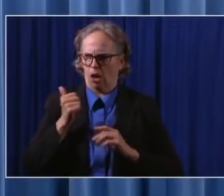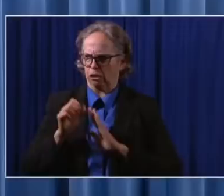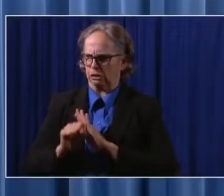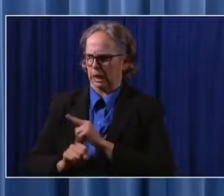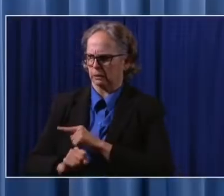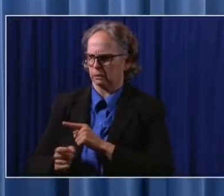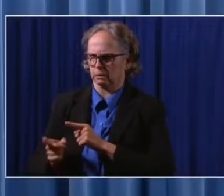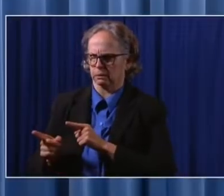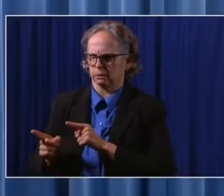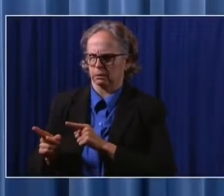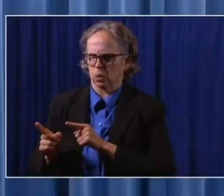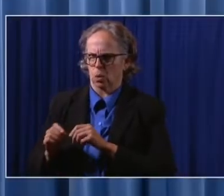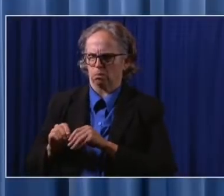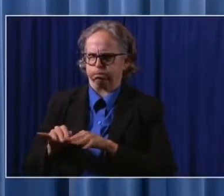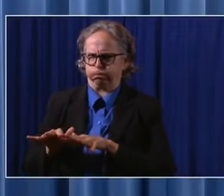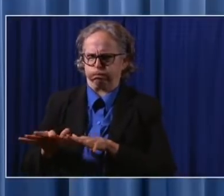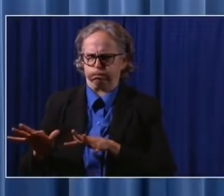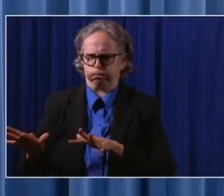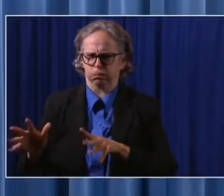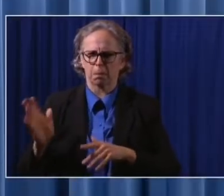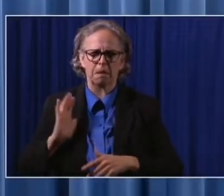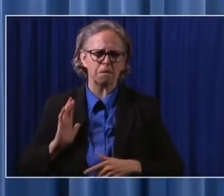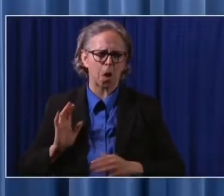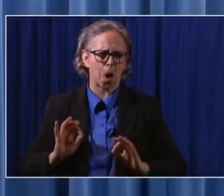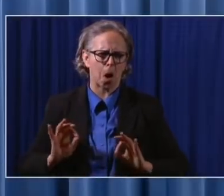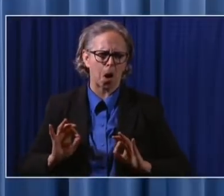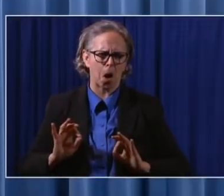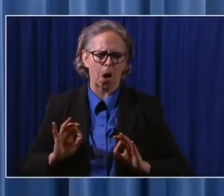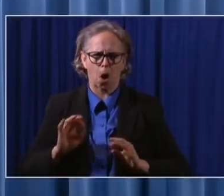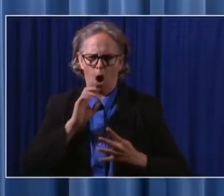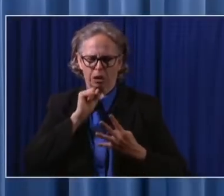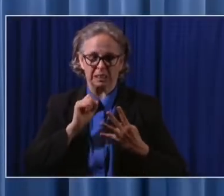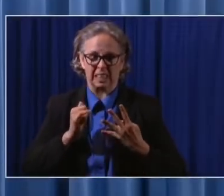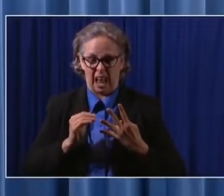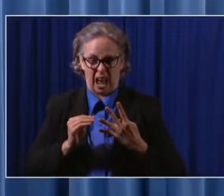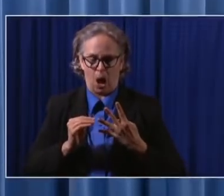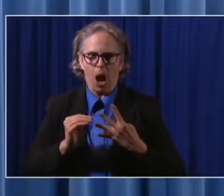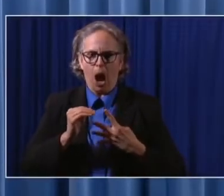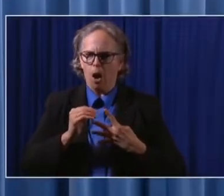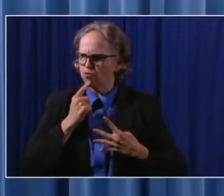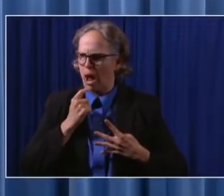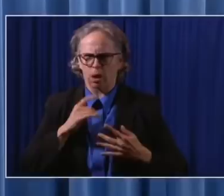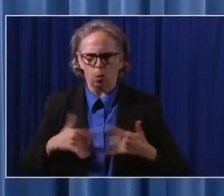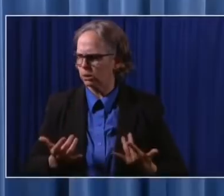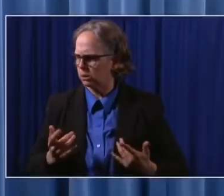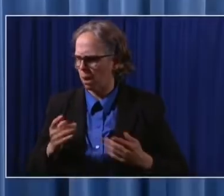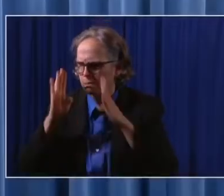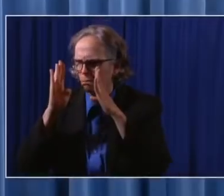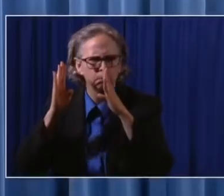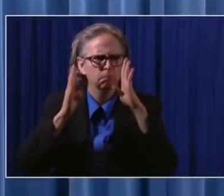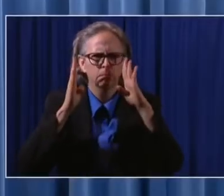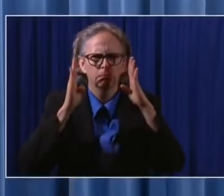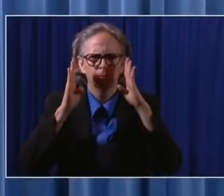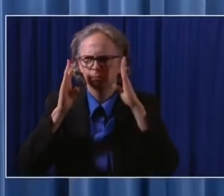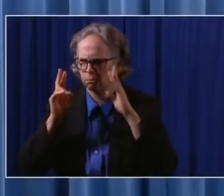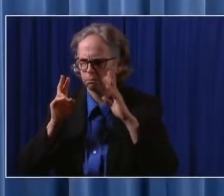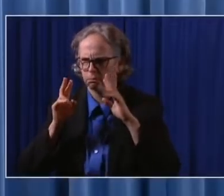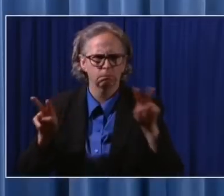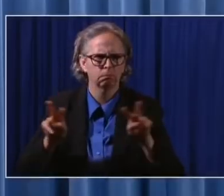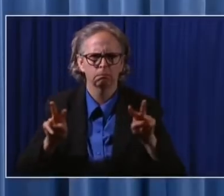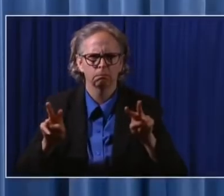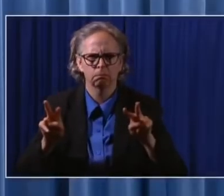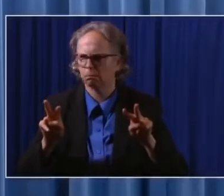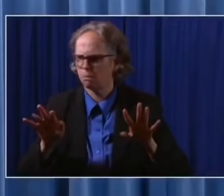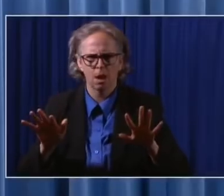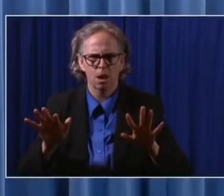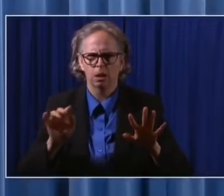were at orange, but look, this is a new level. The indicators are going the wrong way.